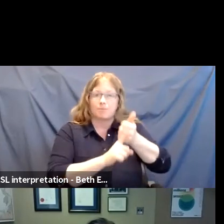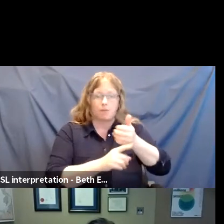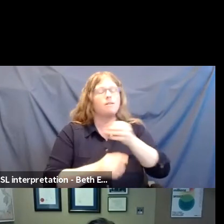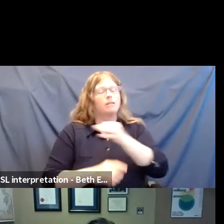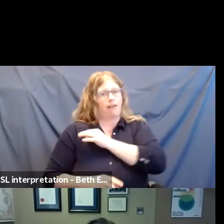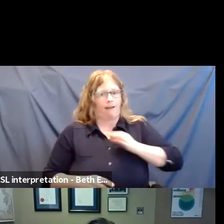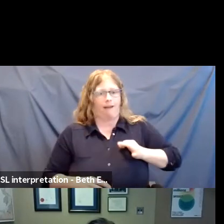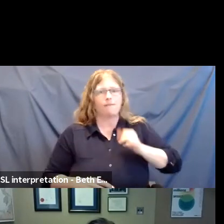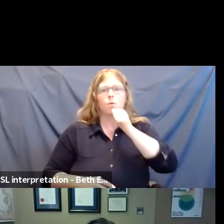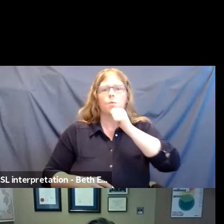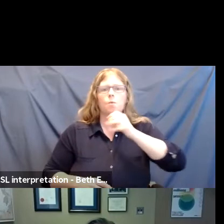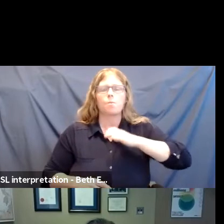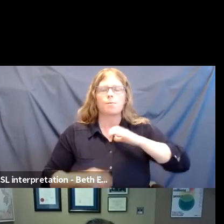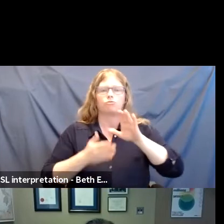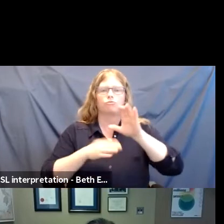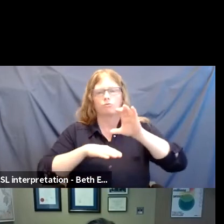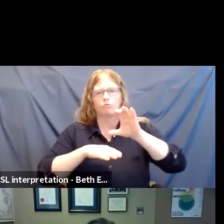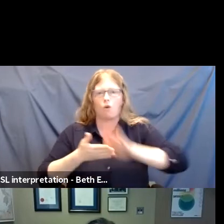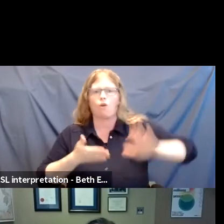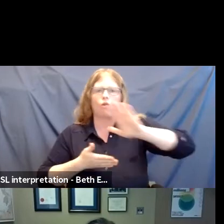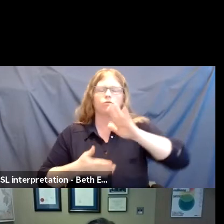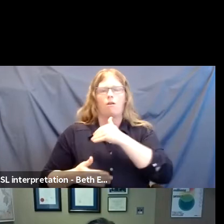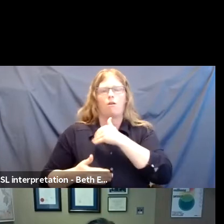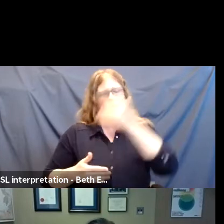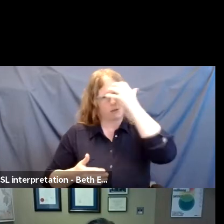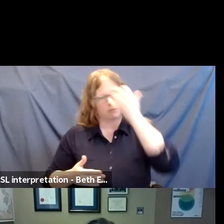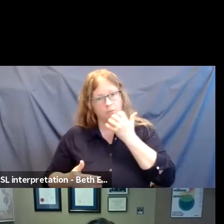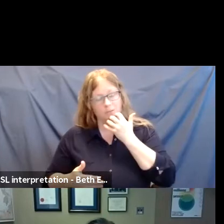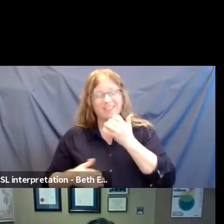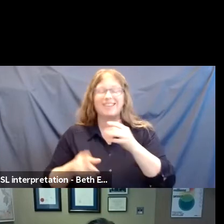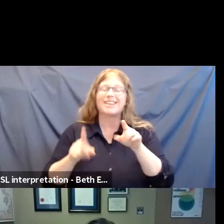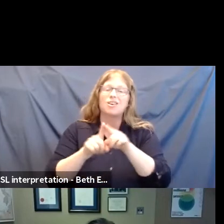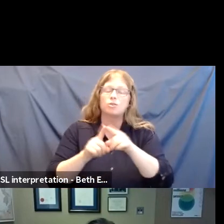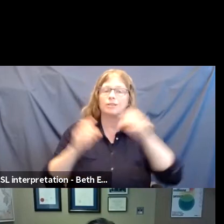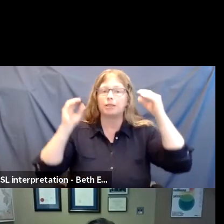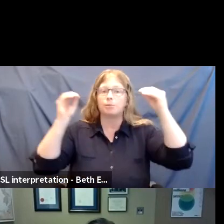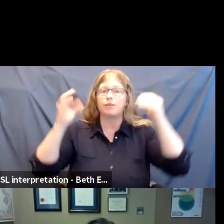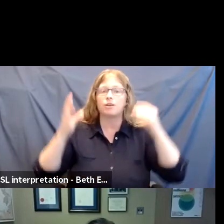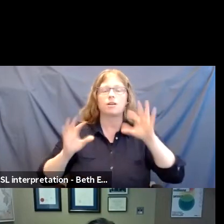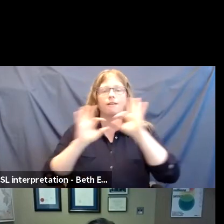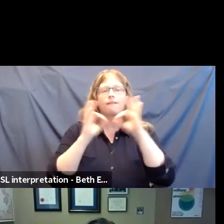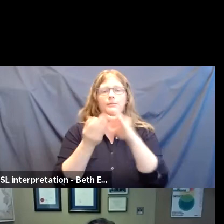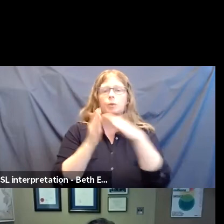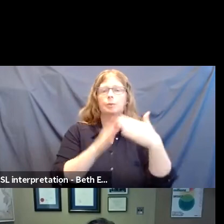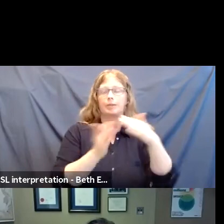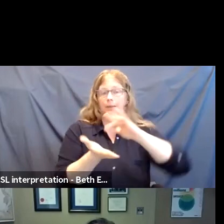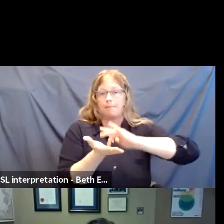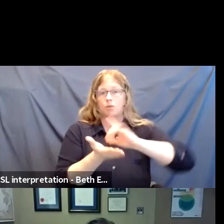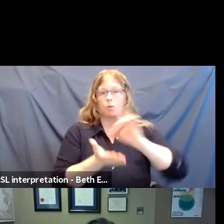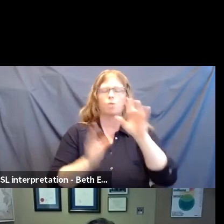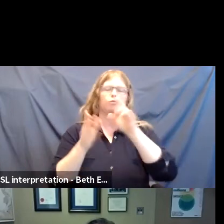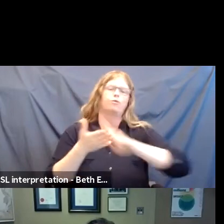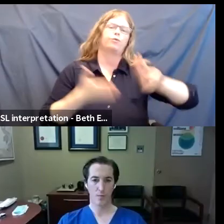College Hospital in Toronto and is an assistant professor with the Department of Family and Community Medicine at the University of